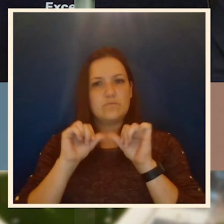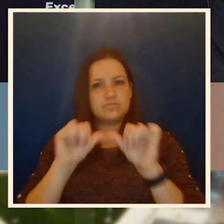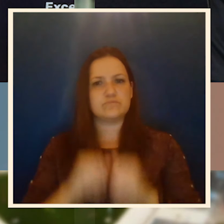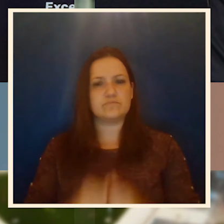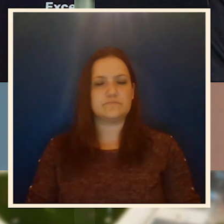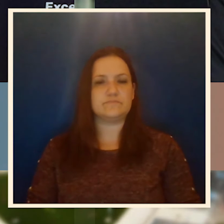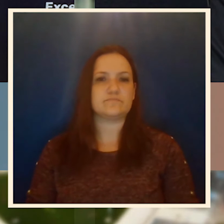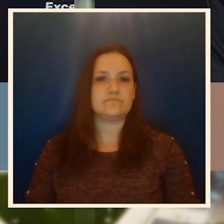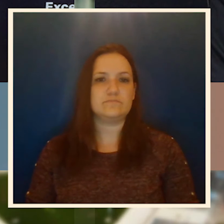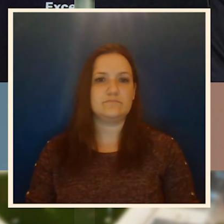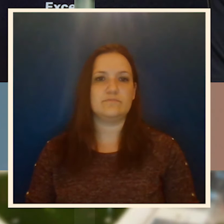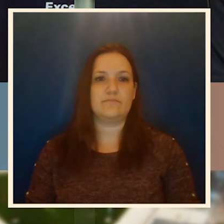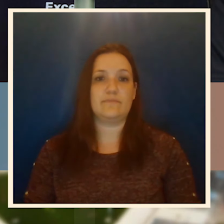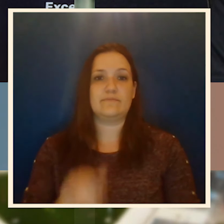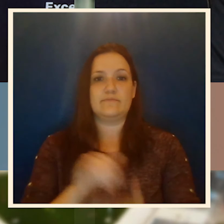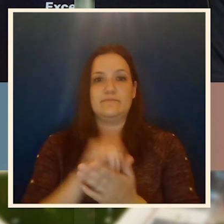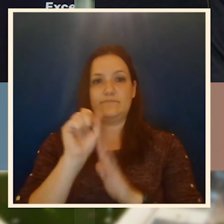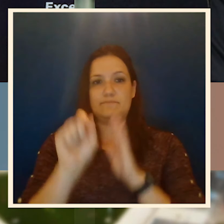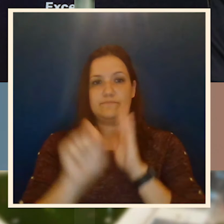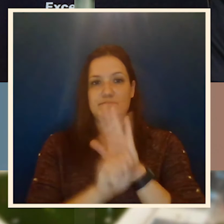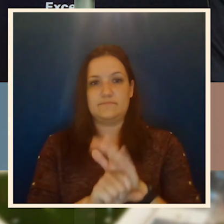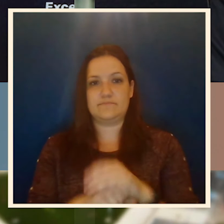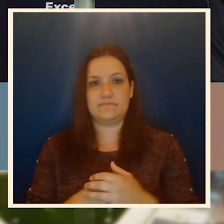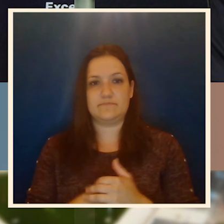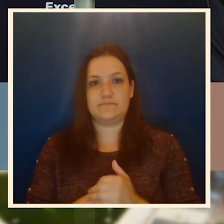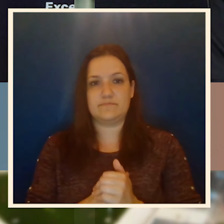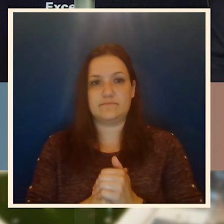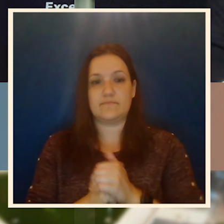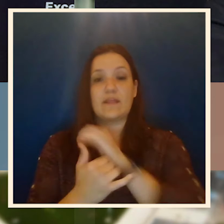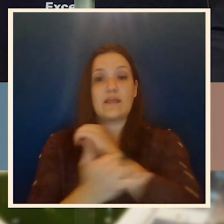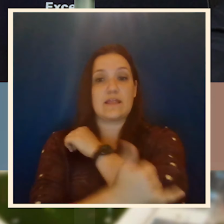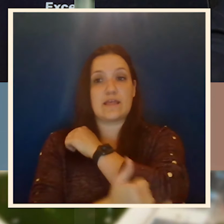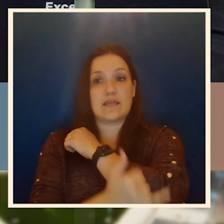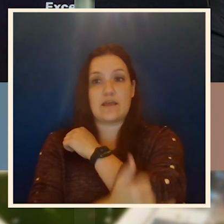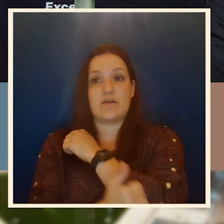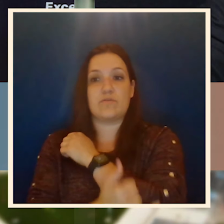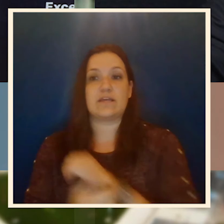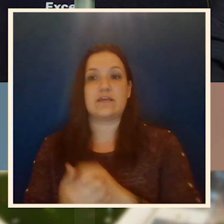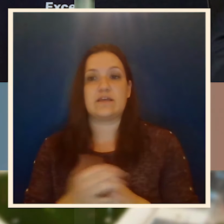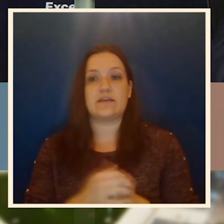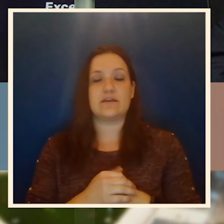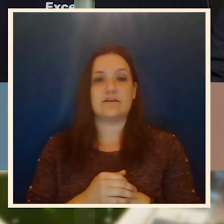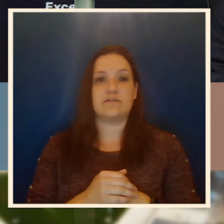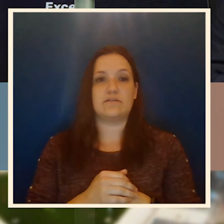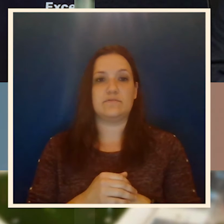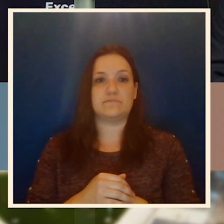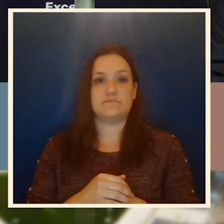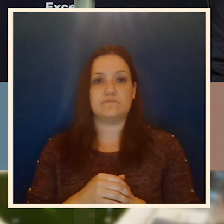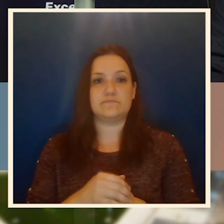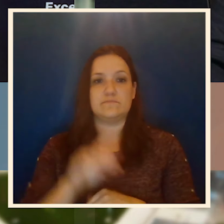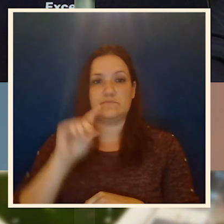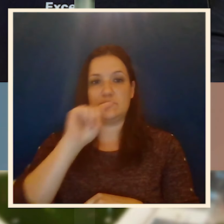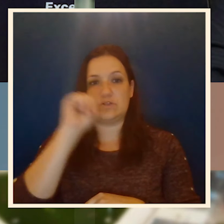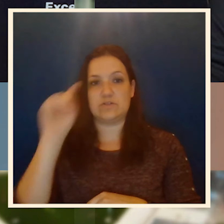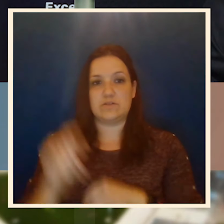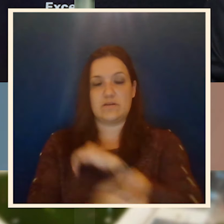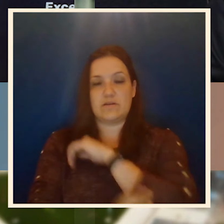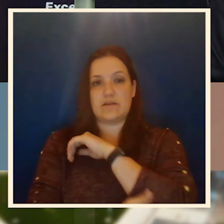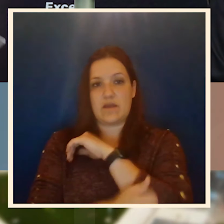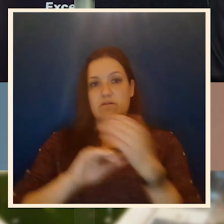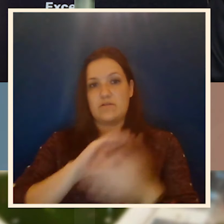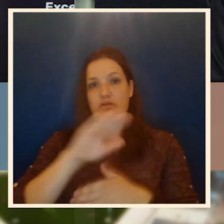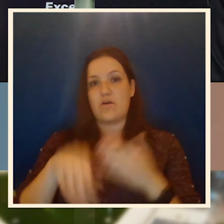intensive care is staying pretty constant. So that's what's going on at the state level. At the